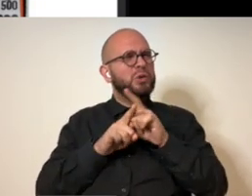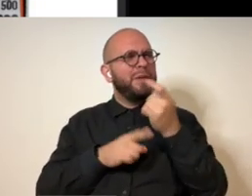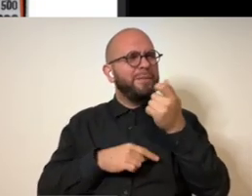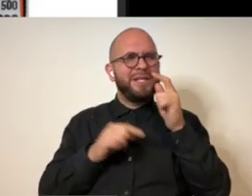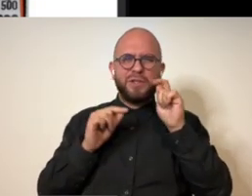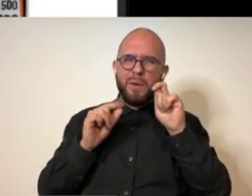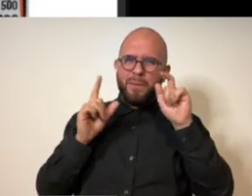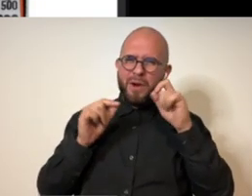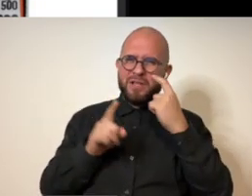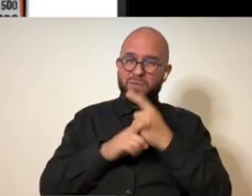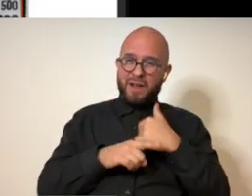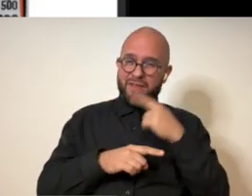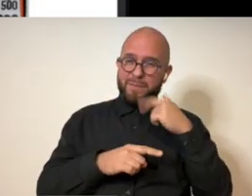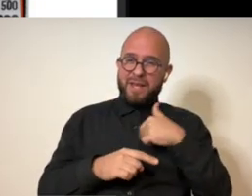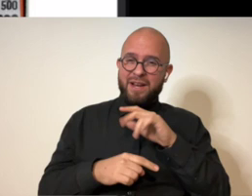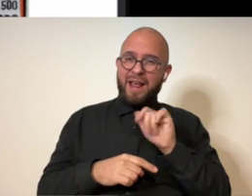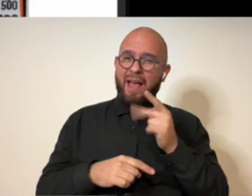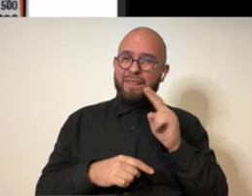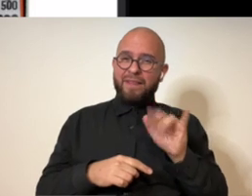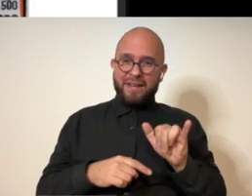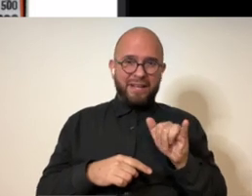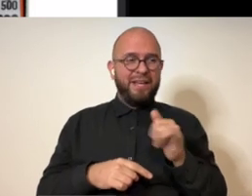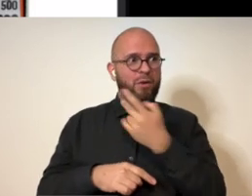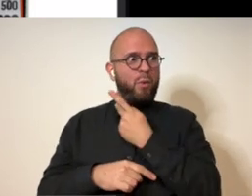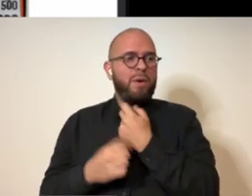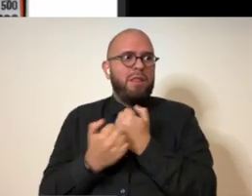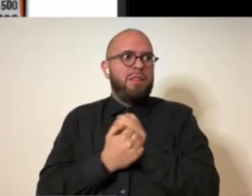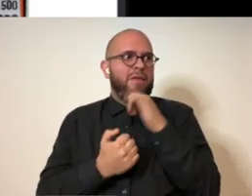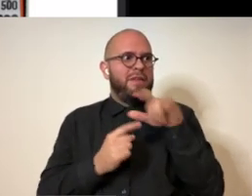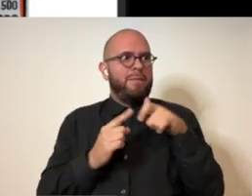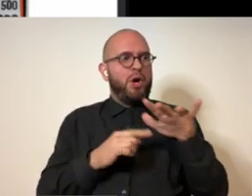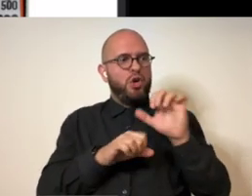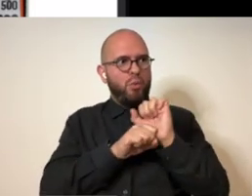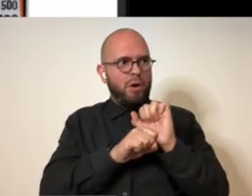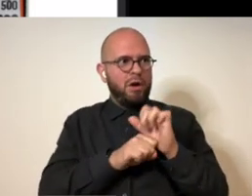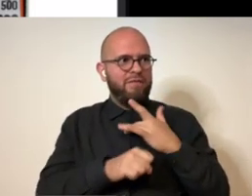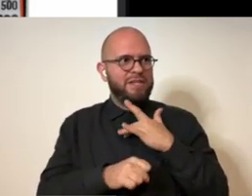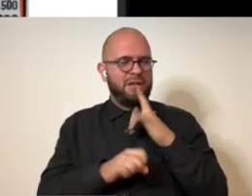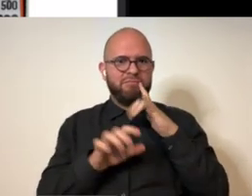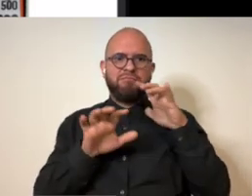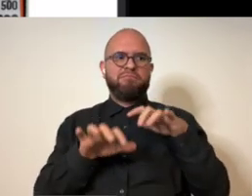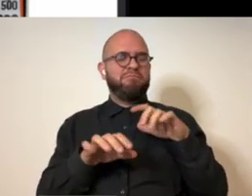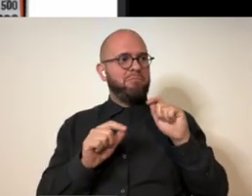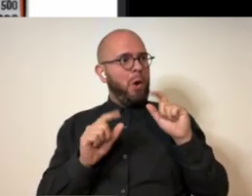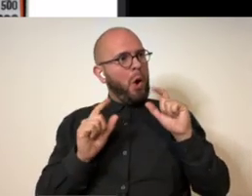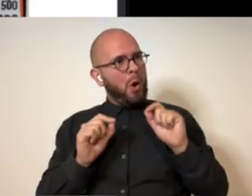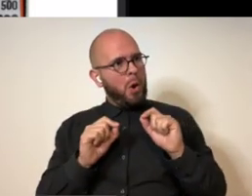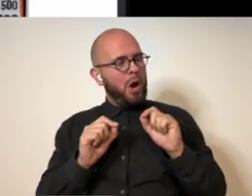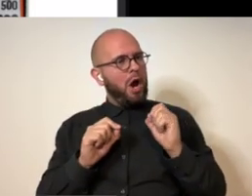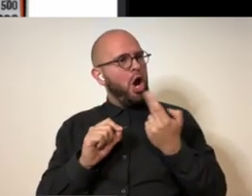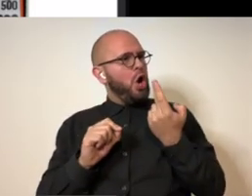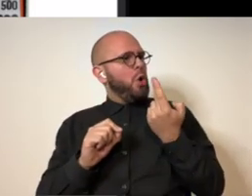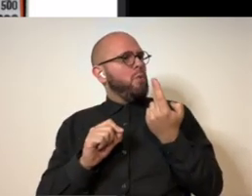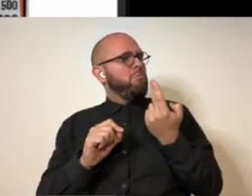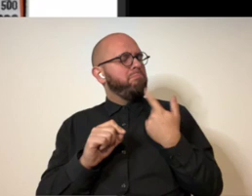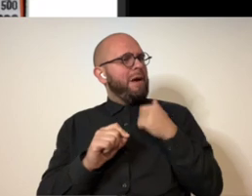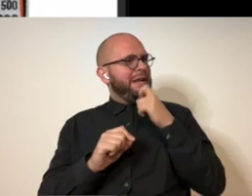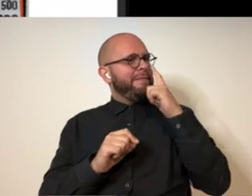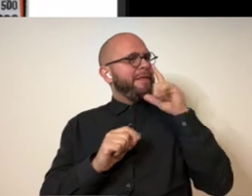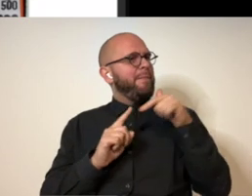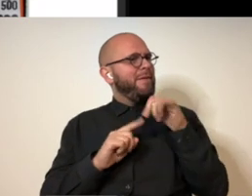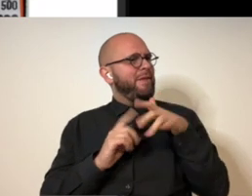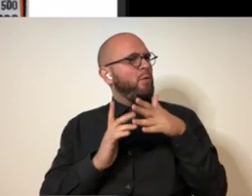idea. And that it's really, it's also so surprising. It's one of the things that Anthony and I really love about your work, that it's